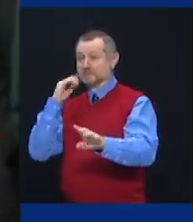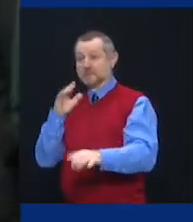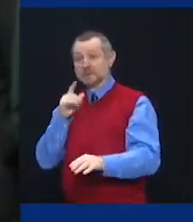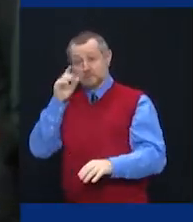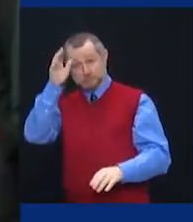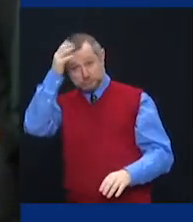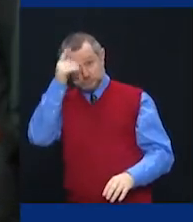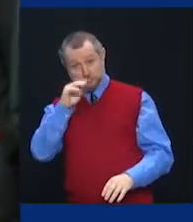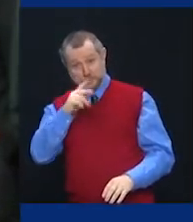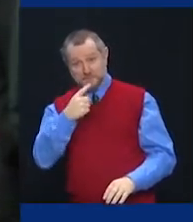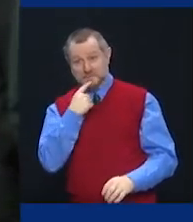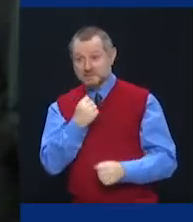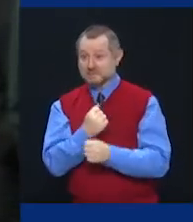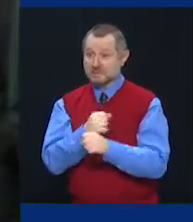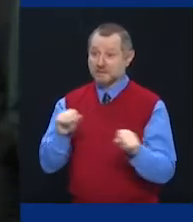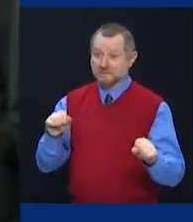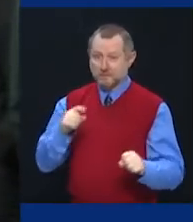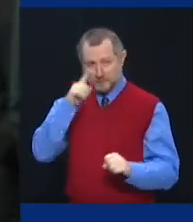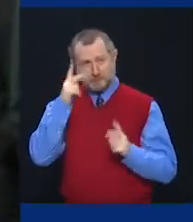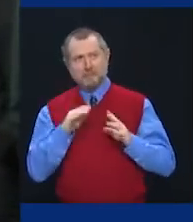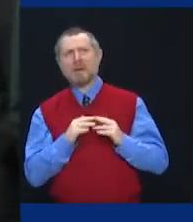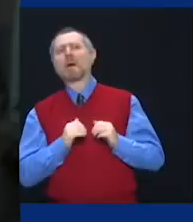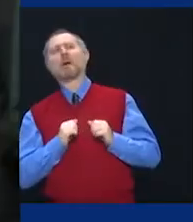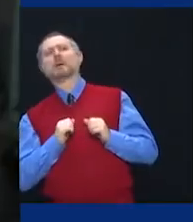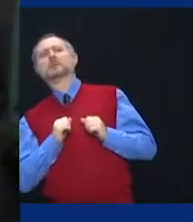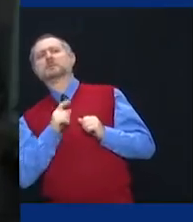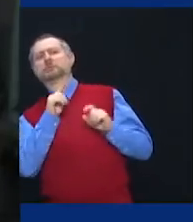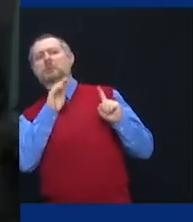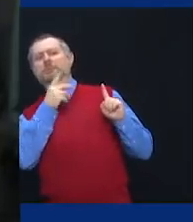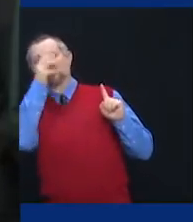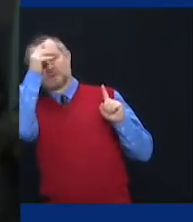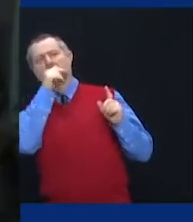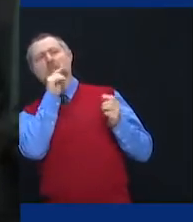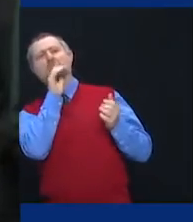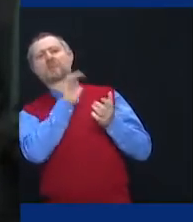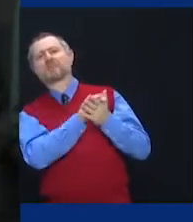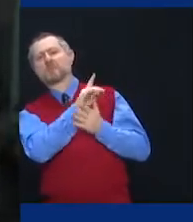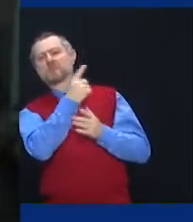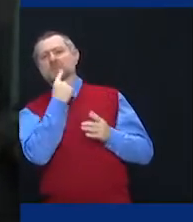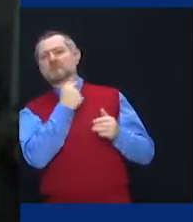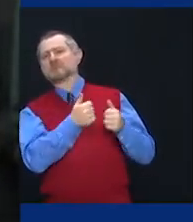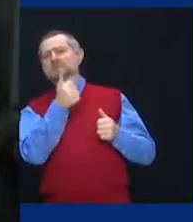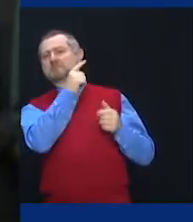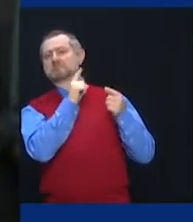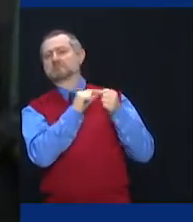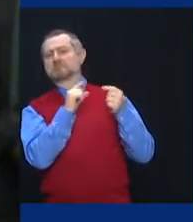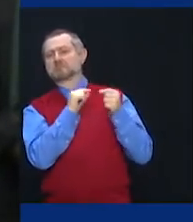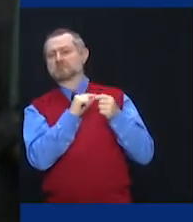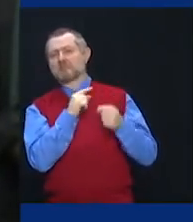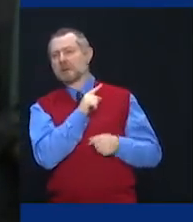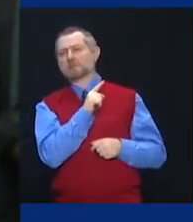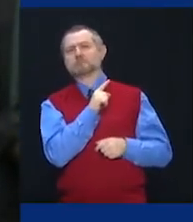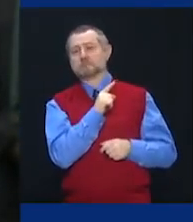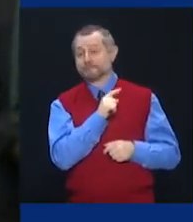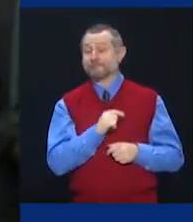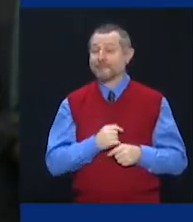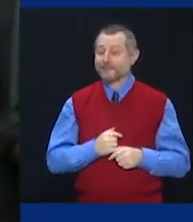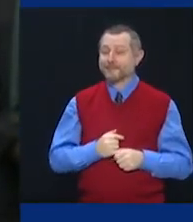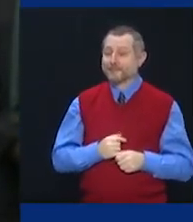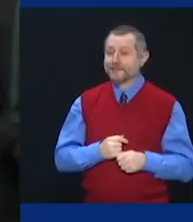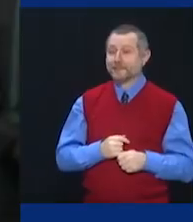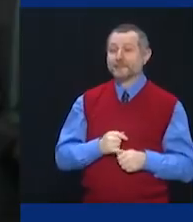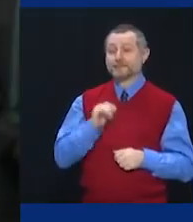safe. But I don't believe the Trump administration when they said it was safe. By the